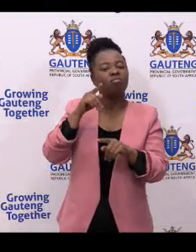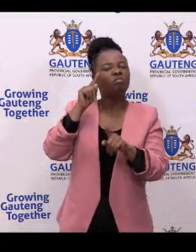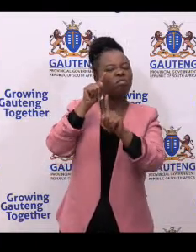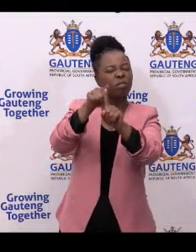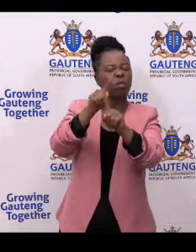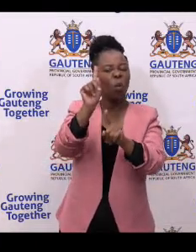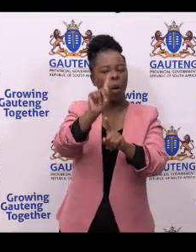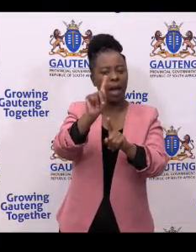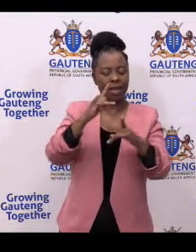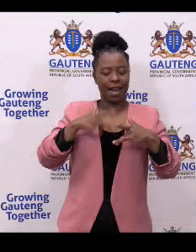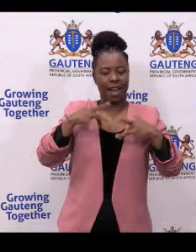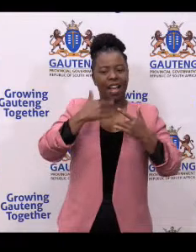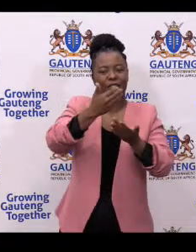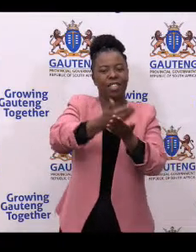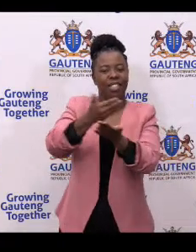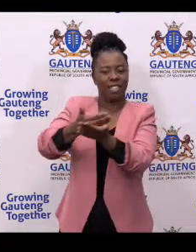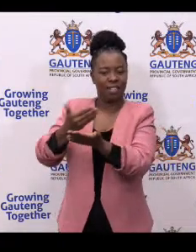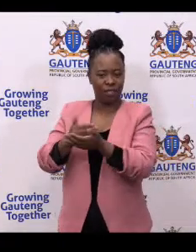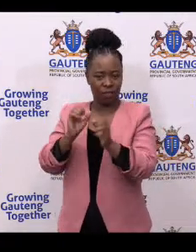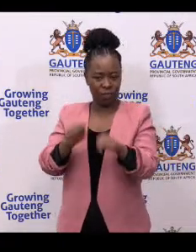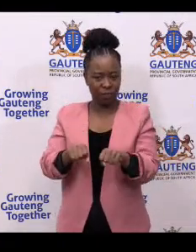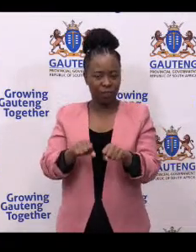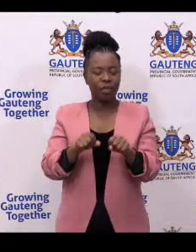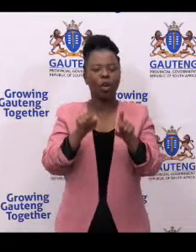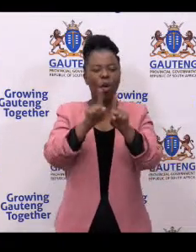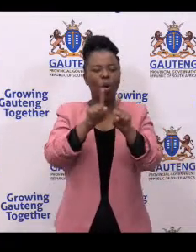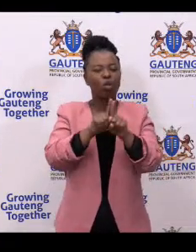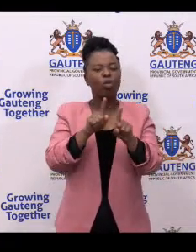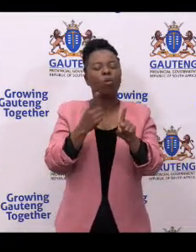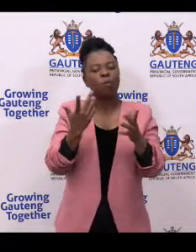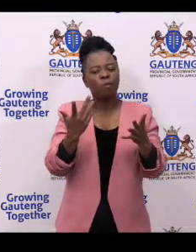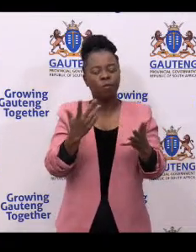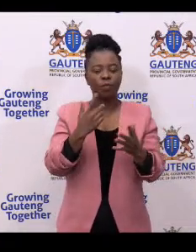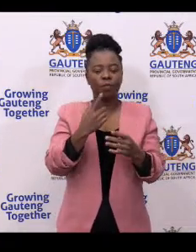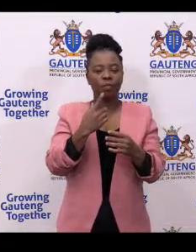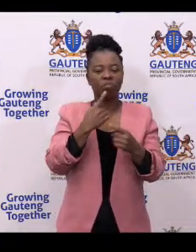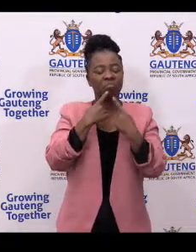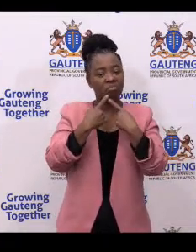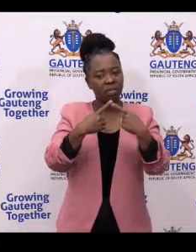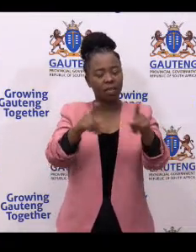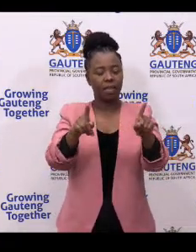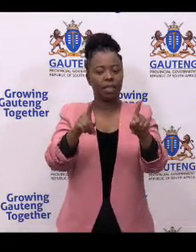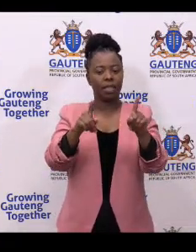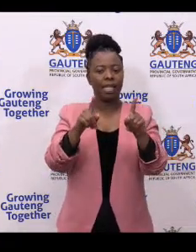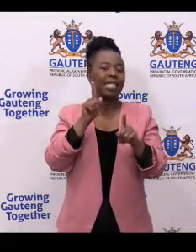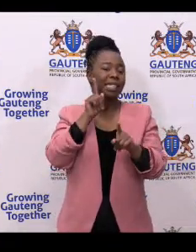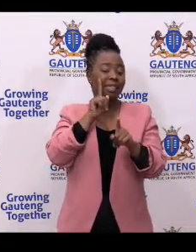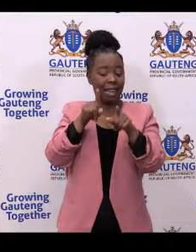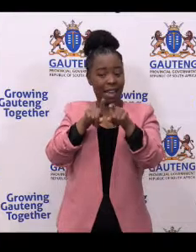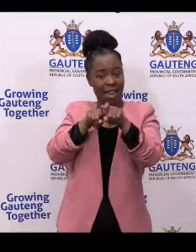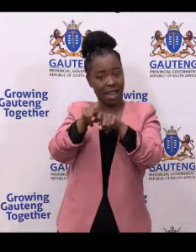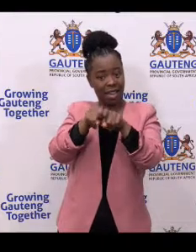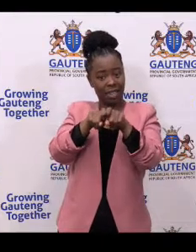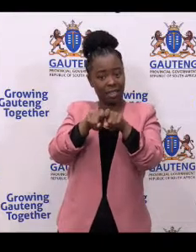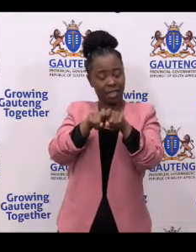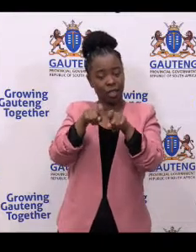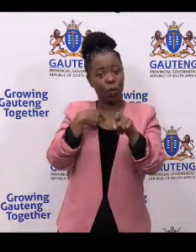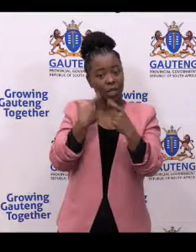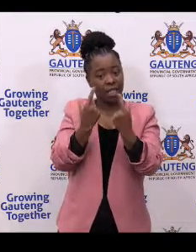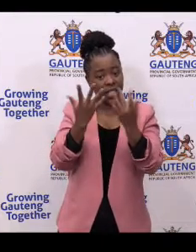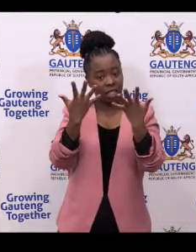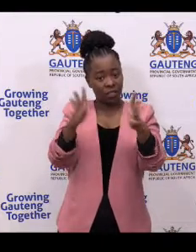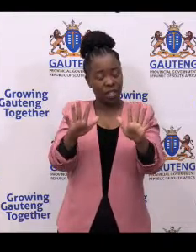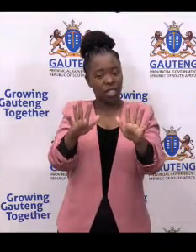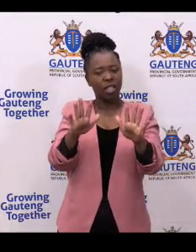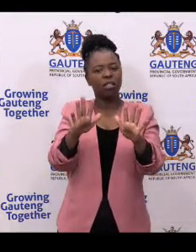also important that we mention in this regard that the tests that have been conducted have